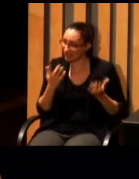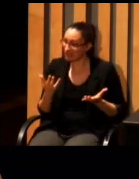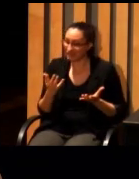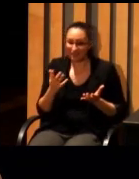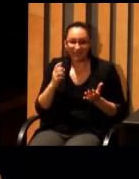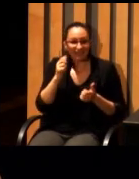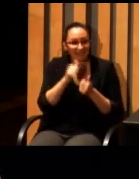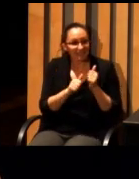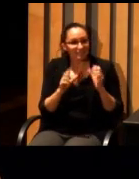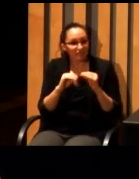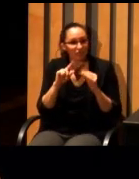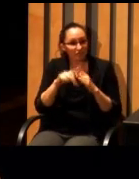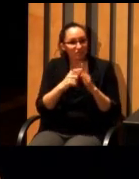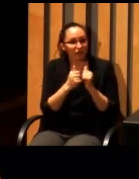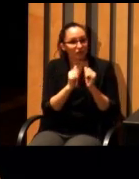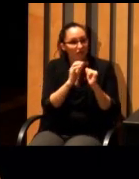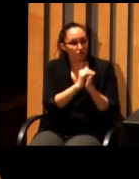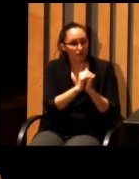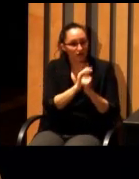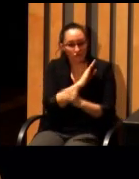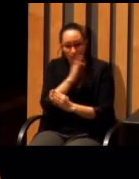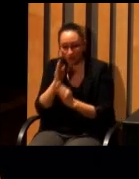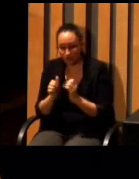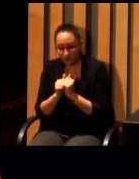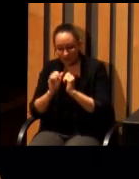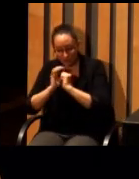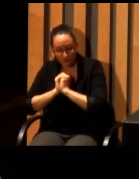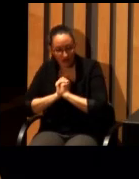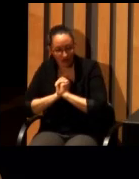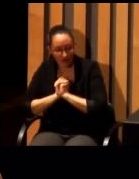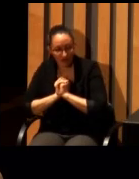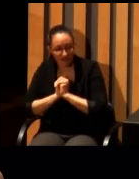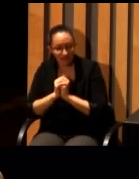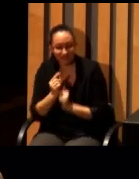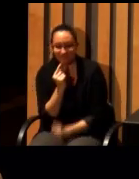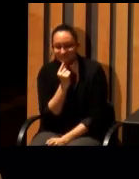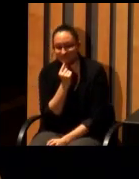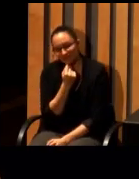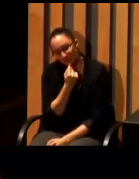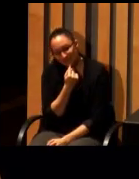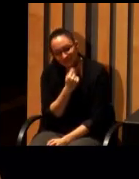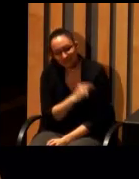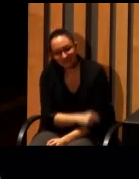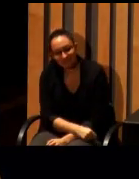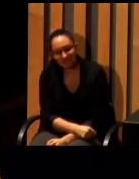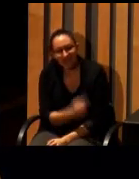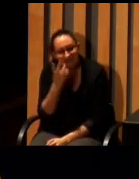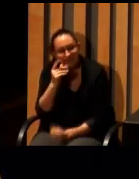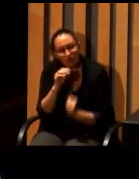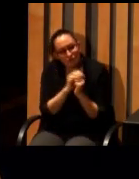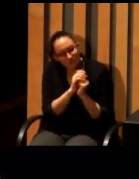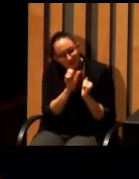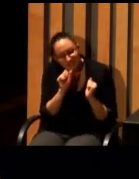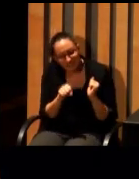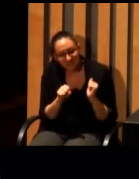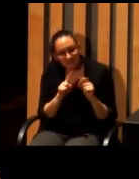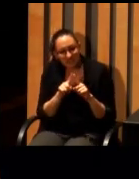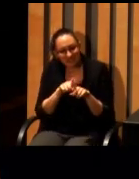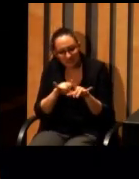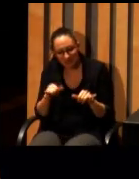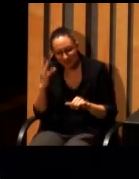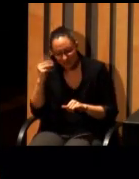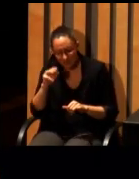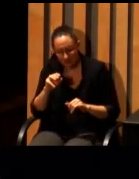of our meetings with a prayer. We close each of our meetings with a prayer. We take this seriously here. So thinking about prayer, but also moral and